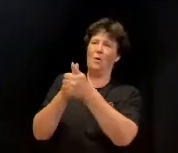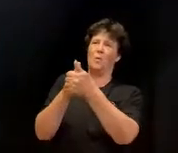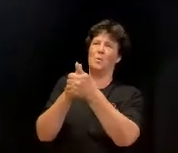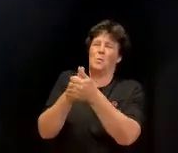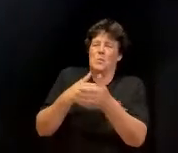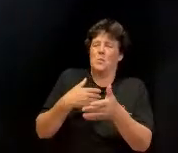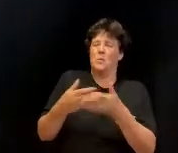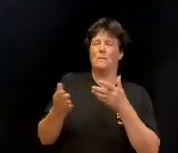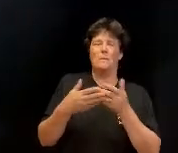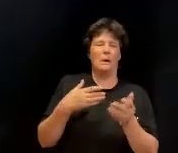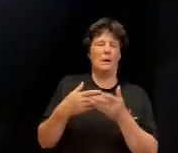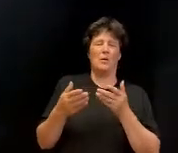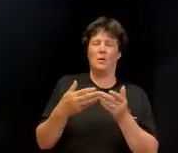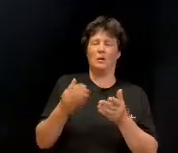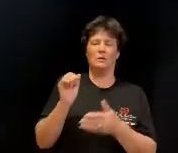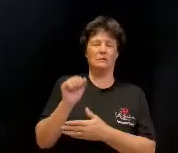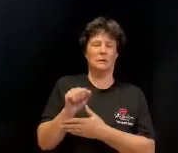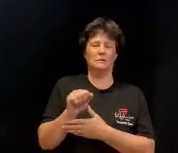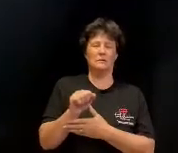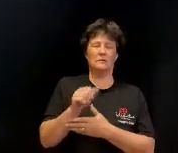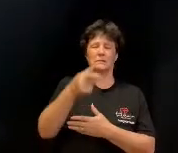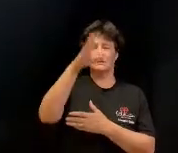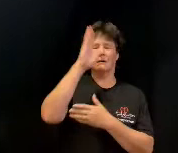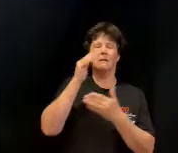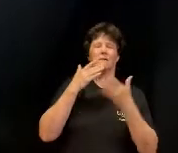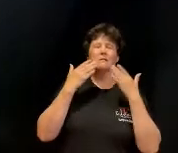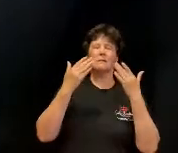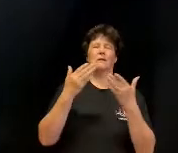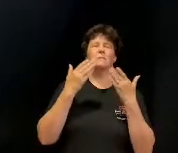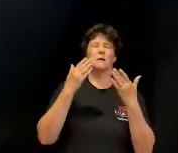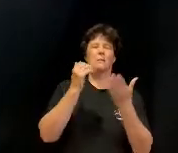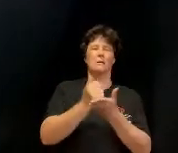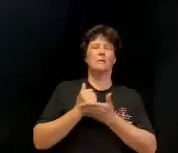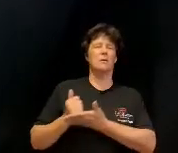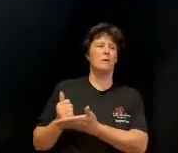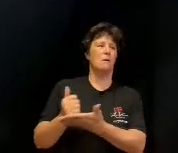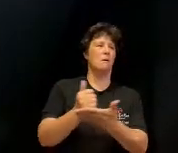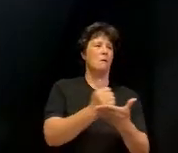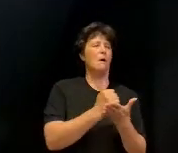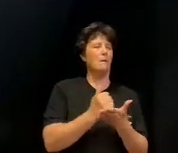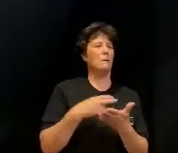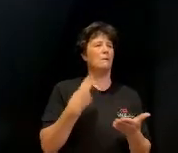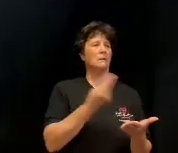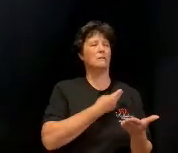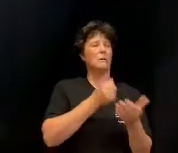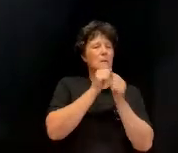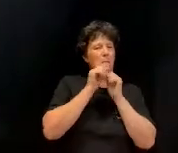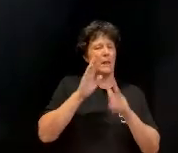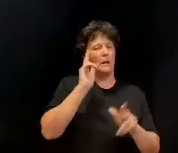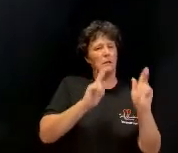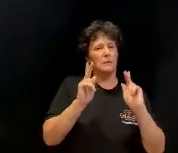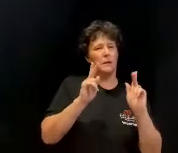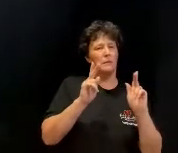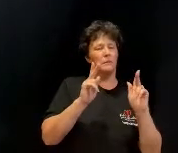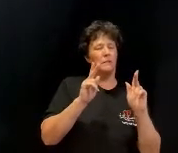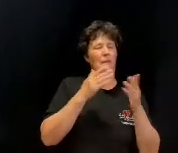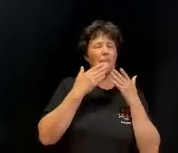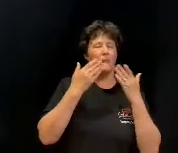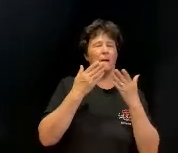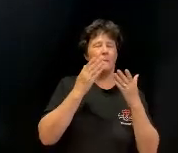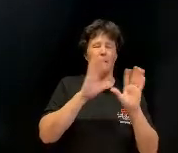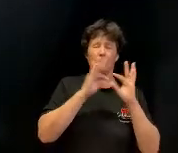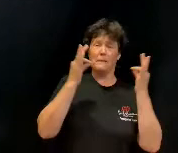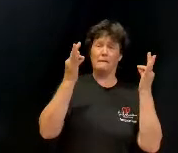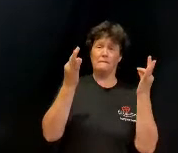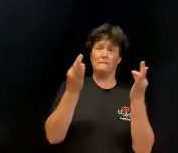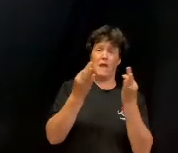follow you. So, God, I thank you tonight that you're helping all of us. I bless these people tonight as they leave. I thank you for their families.